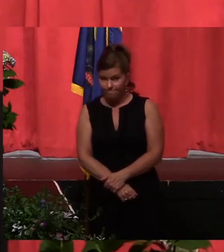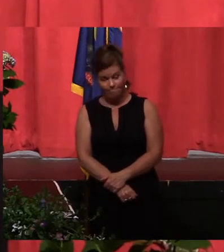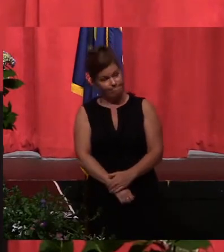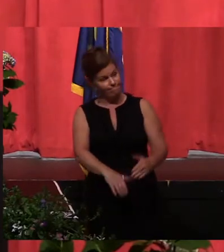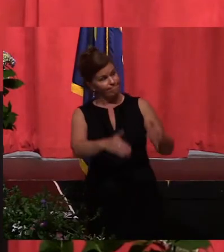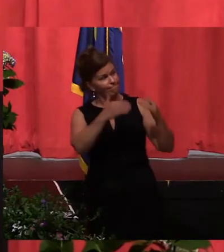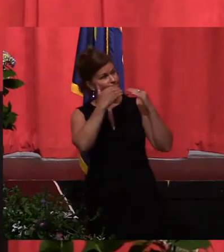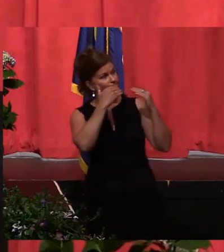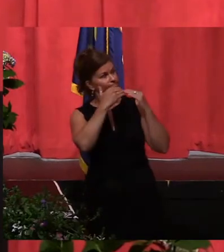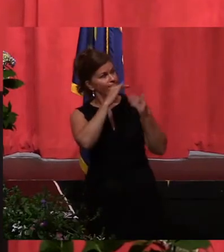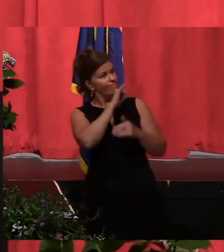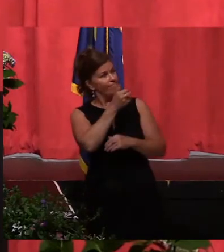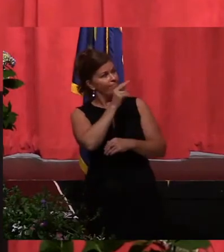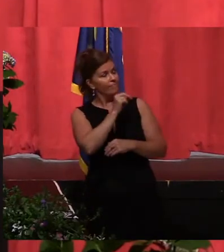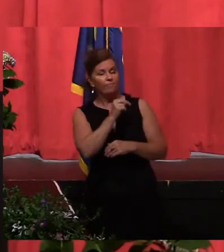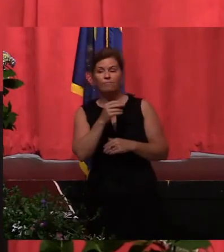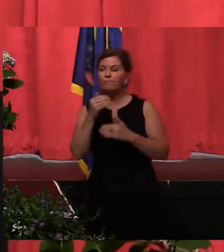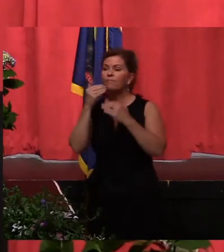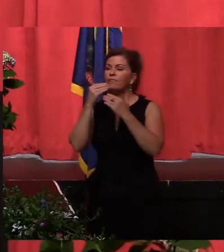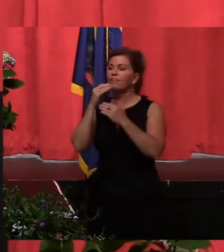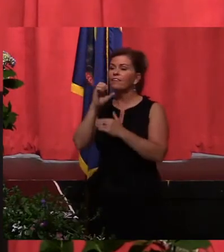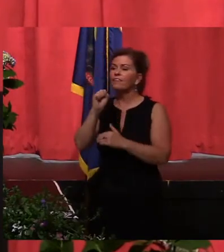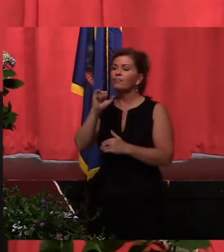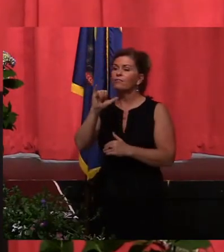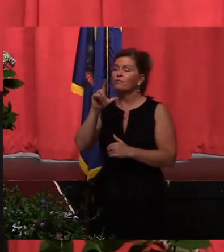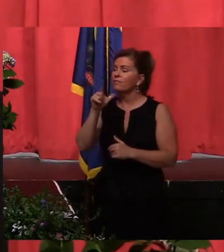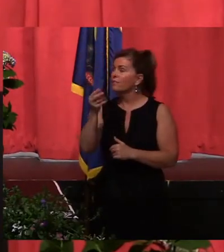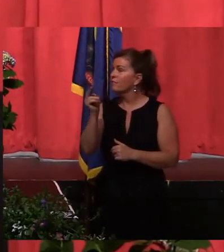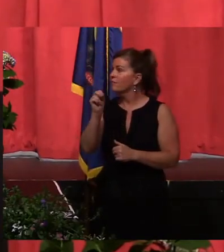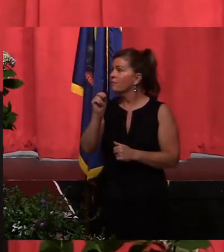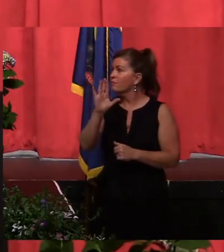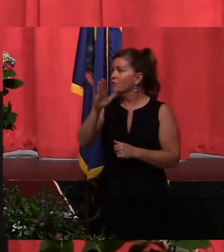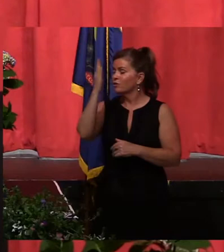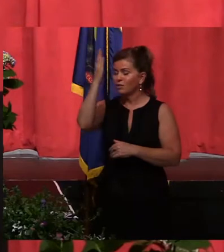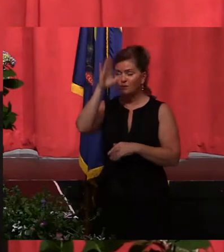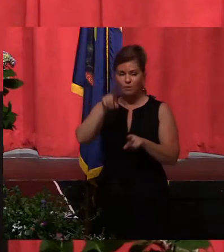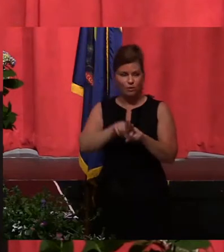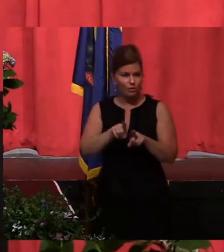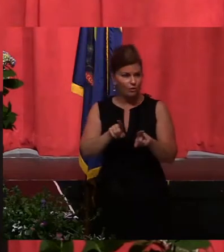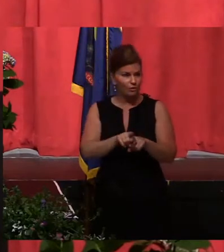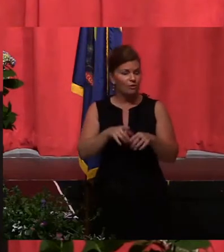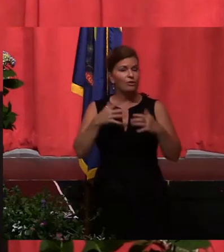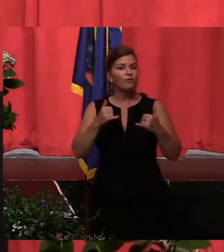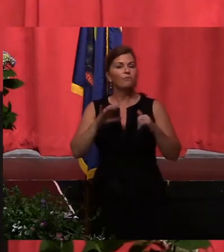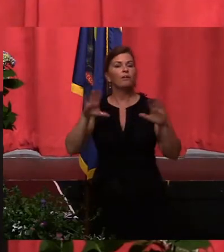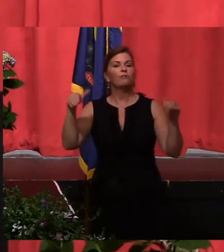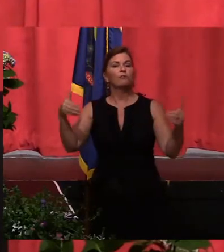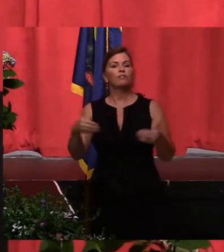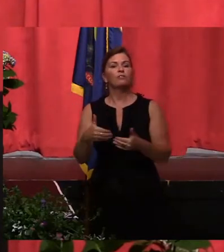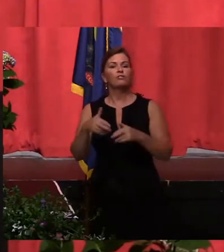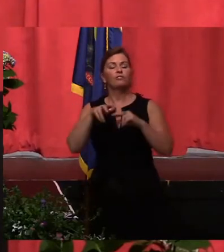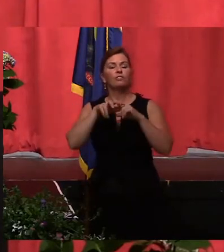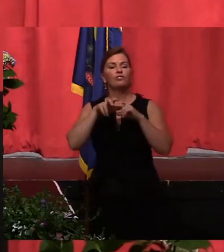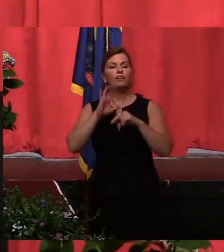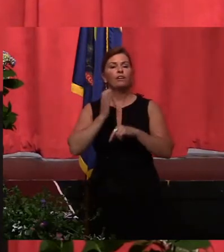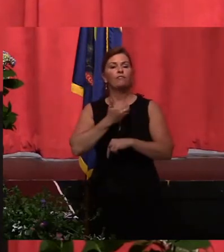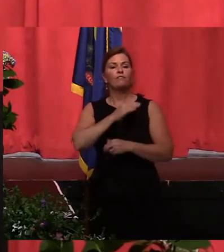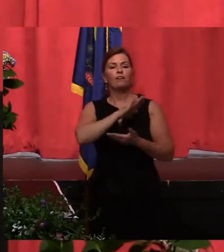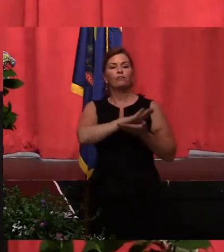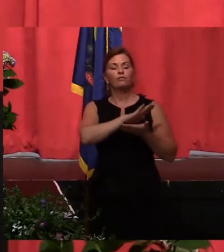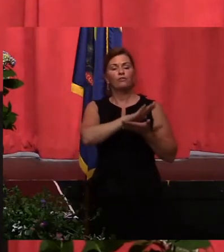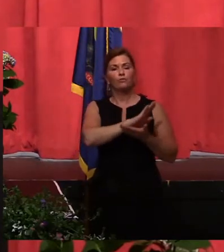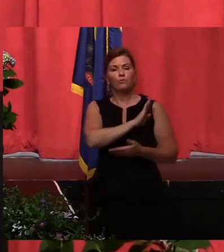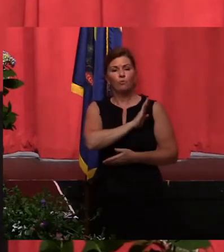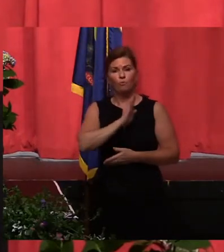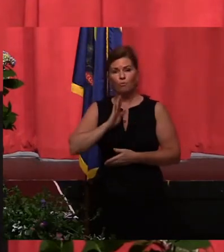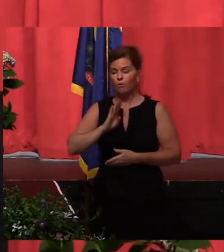Thank you, Jen, and thank you, Sylvan, for your speech as well. At this time, I would like to introduce the chair of our school board, Scott